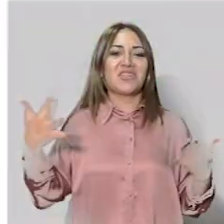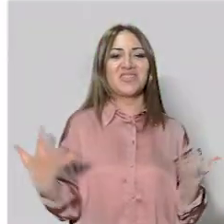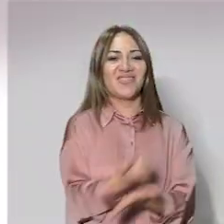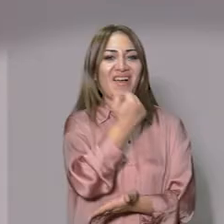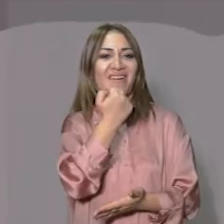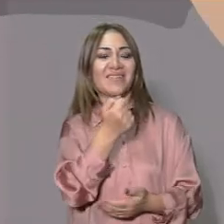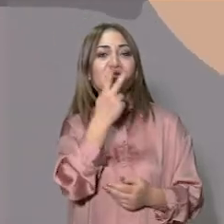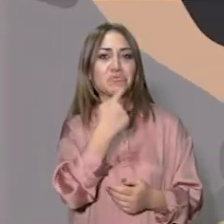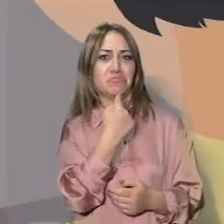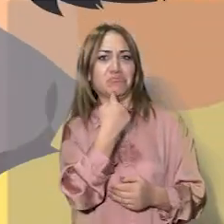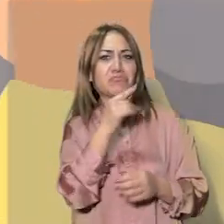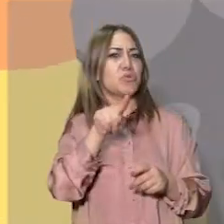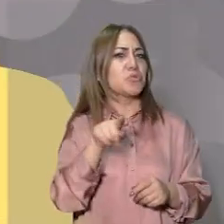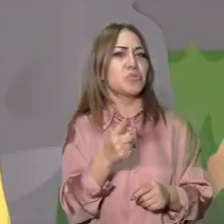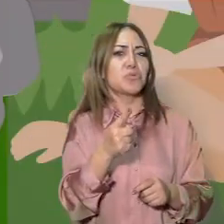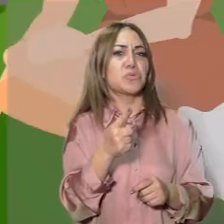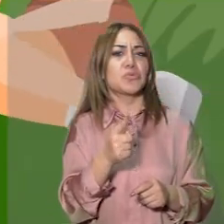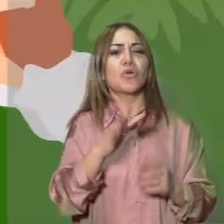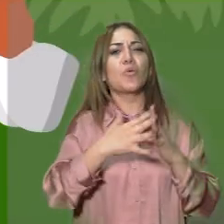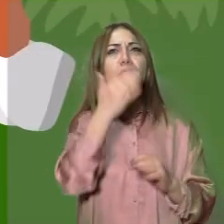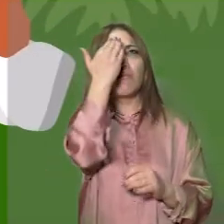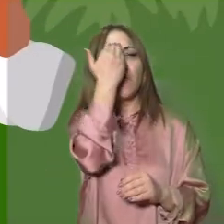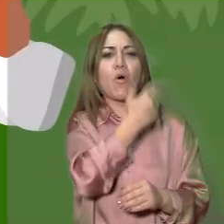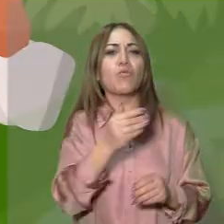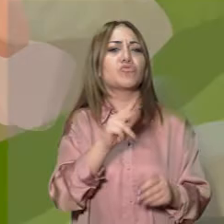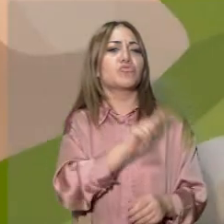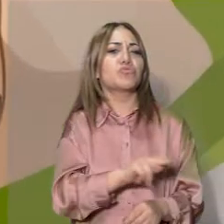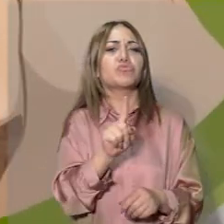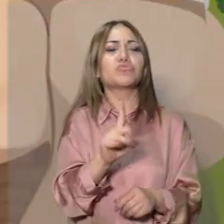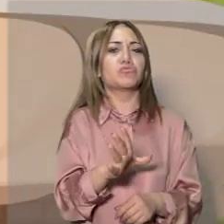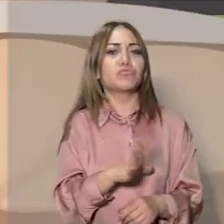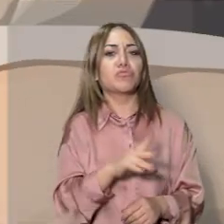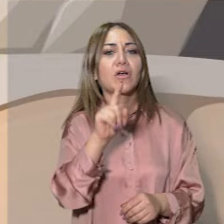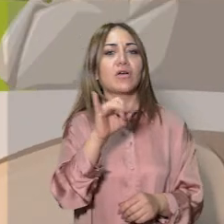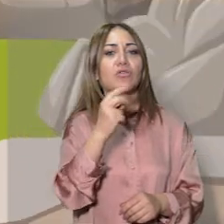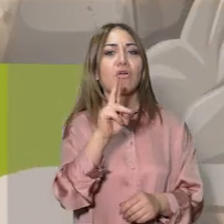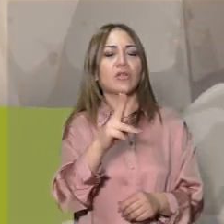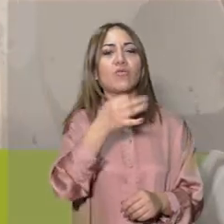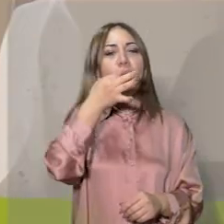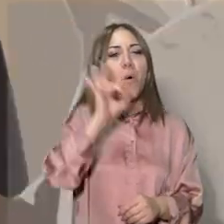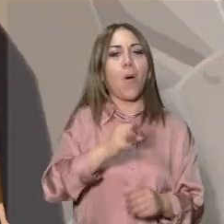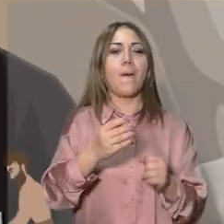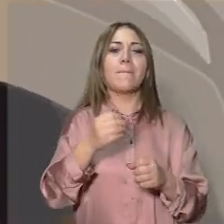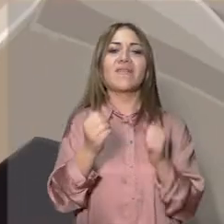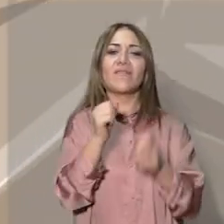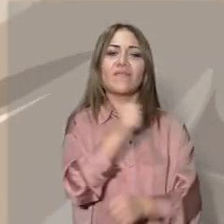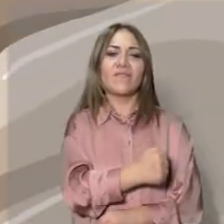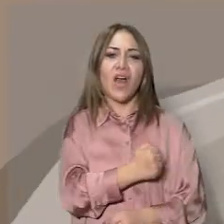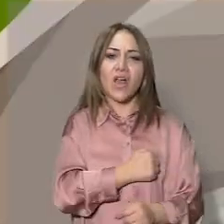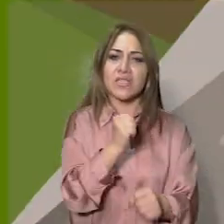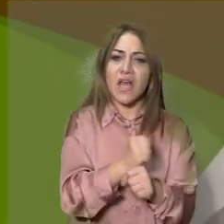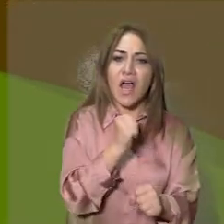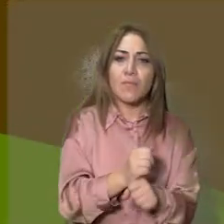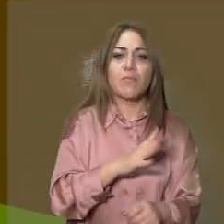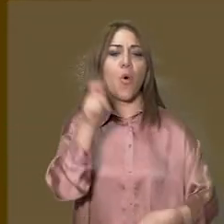it! I wonder what crafts the villagers practice to earn their living. The people of Kndzoresk used to be skilled smiths, armorers, and